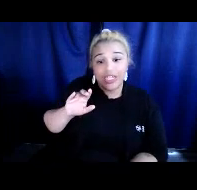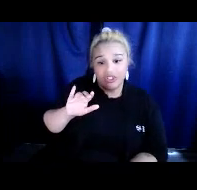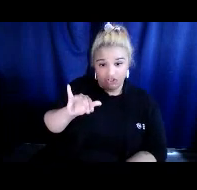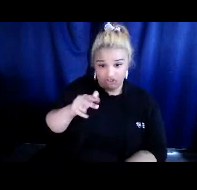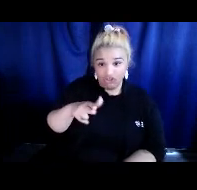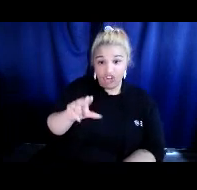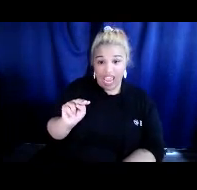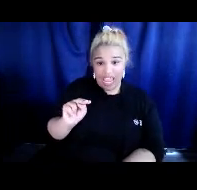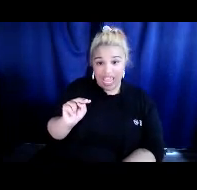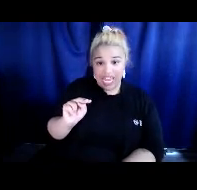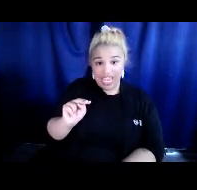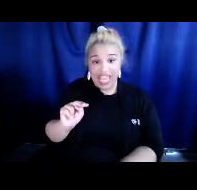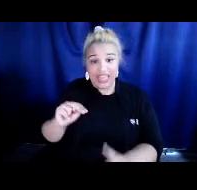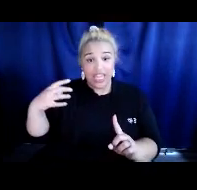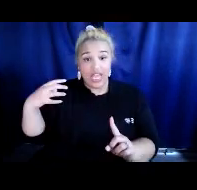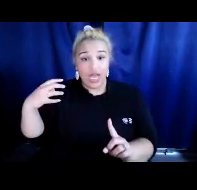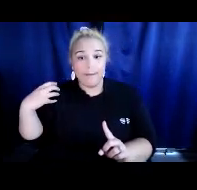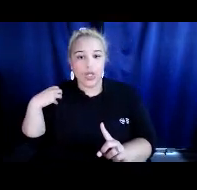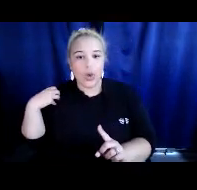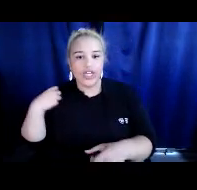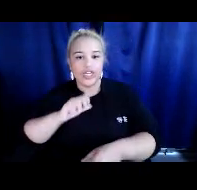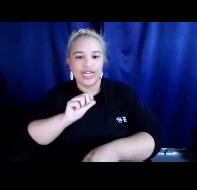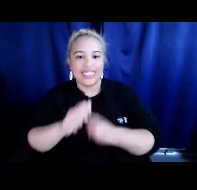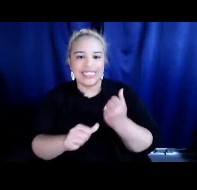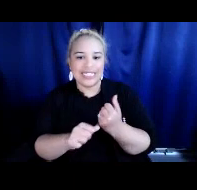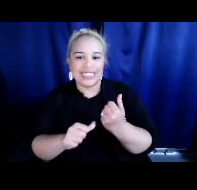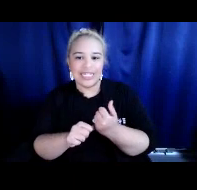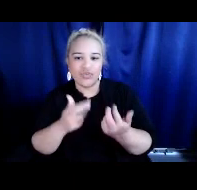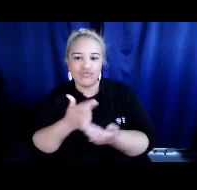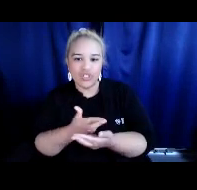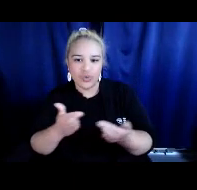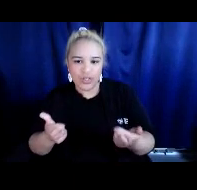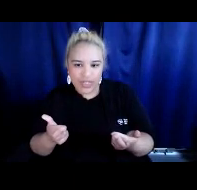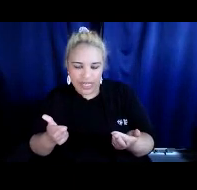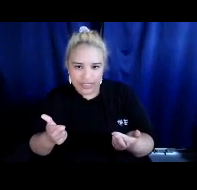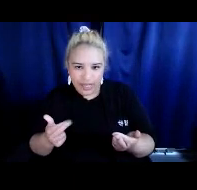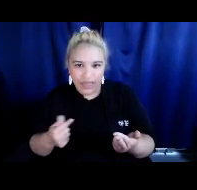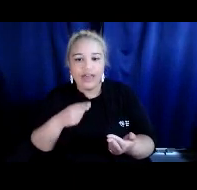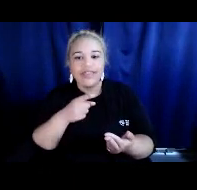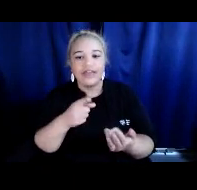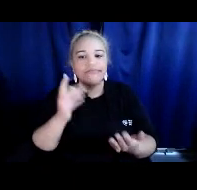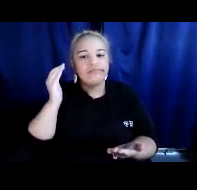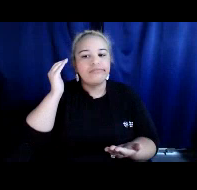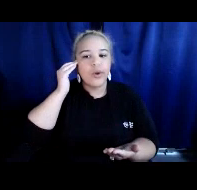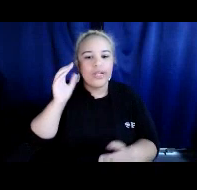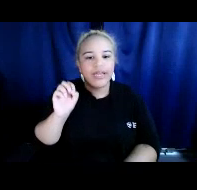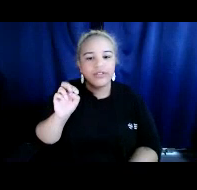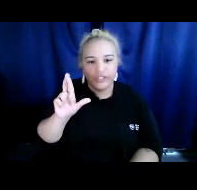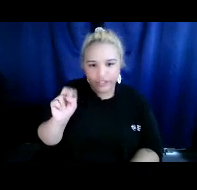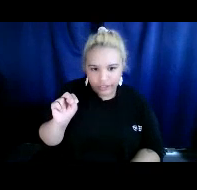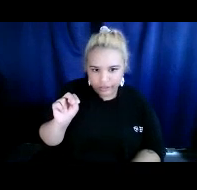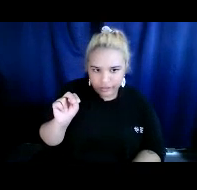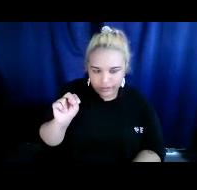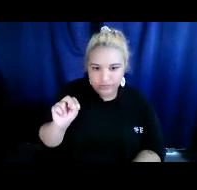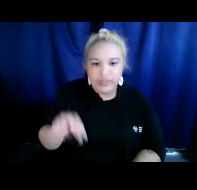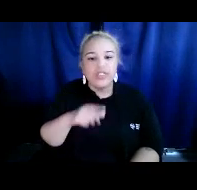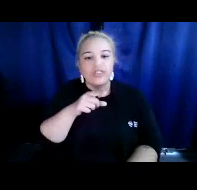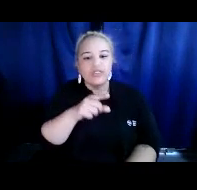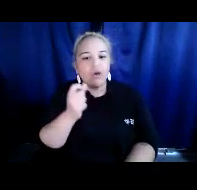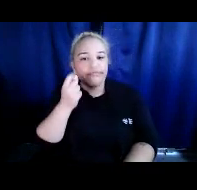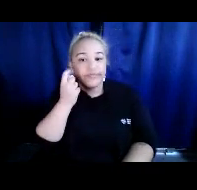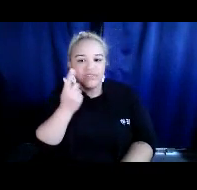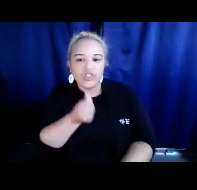sell candles. Offices near spaces where smells frequently occur, such as the break room. Or cleaning products,